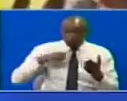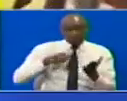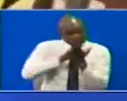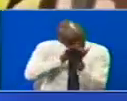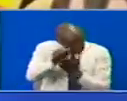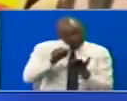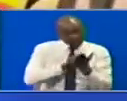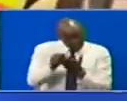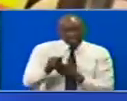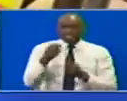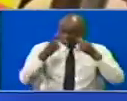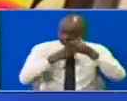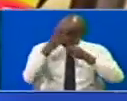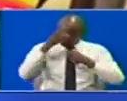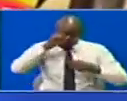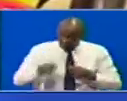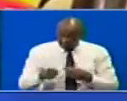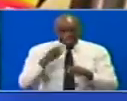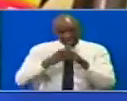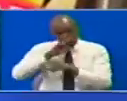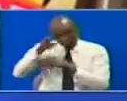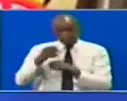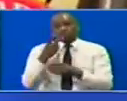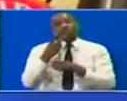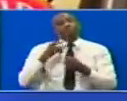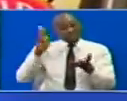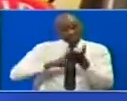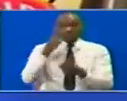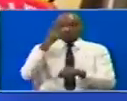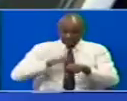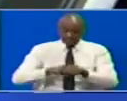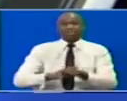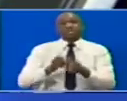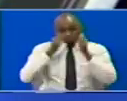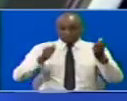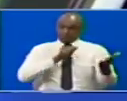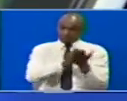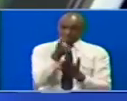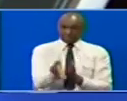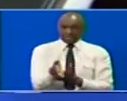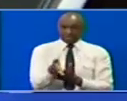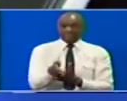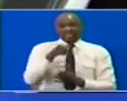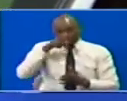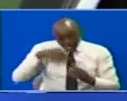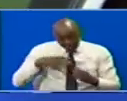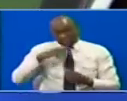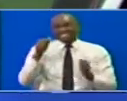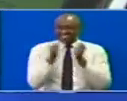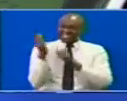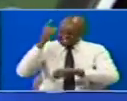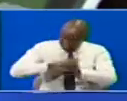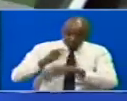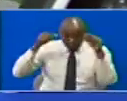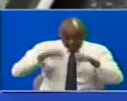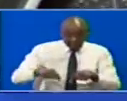the 74,752 names of double registrations in local dailies. Affected persons will have 10 days to rectify the